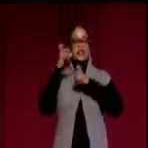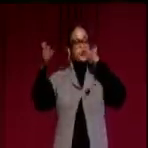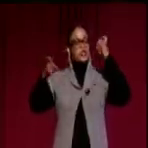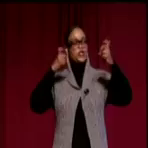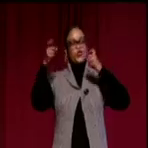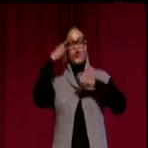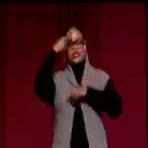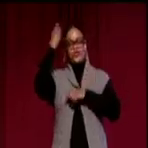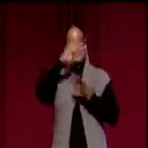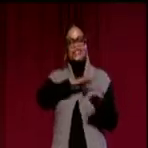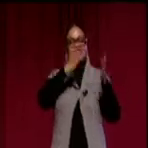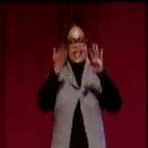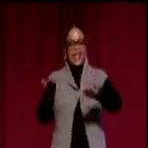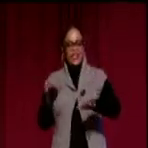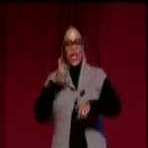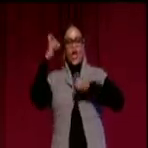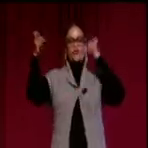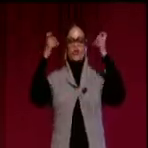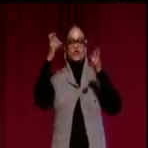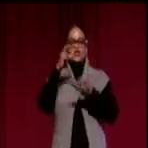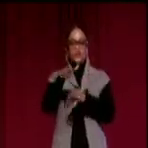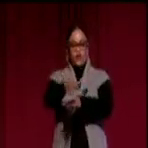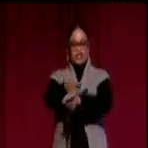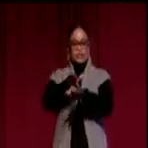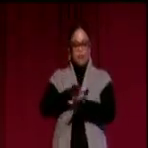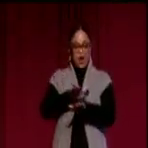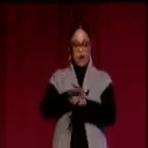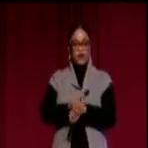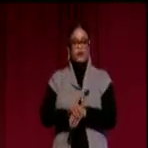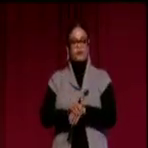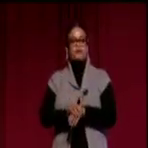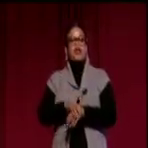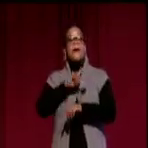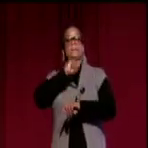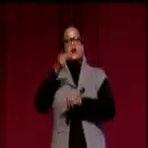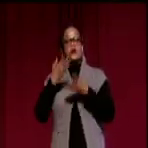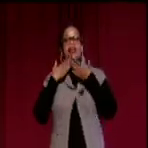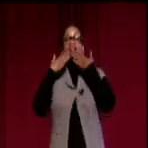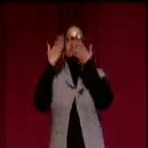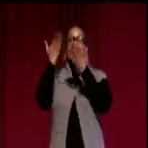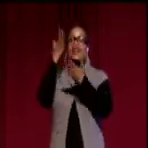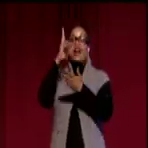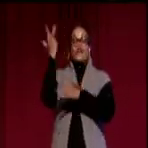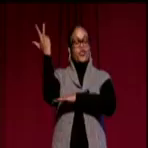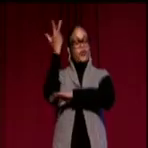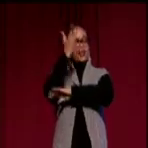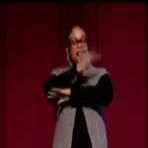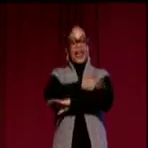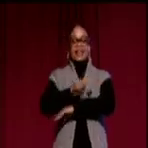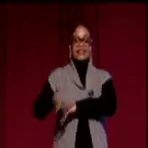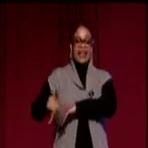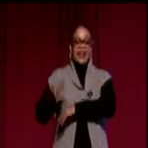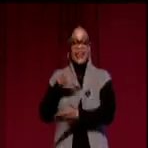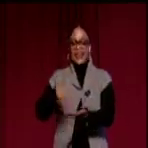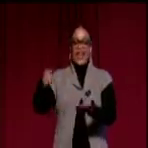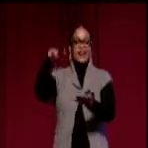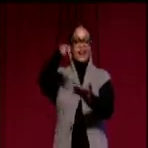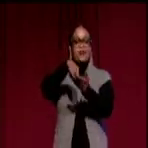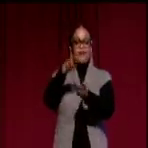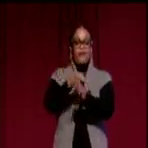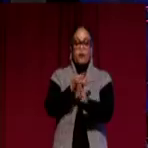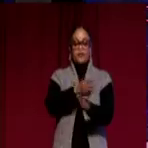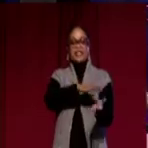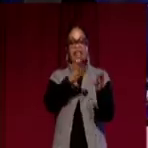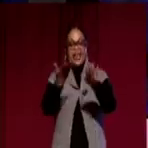rejoice for his death, rejoice for his burial, but we gotta thank God that 3 days later, he got on up from the